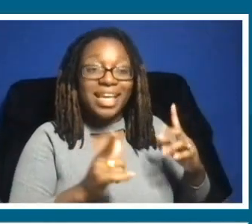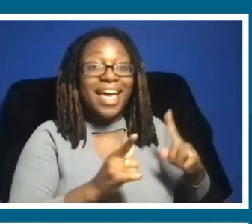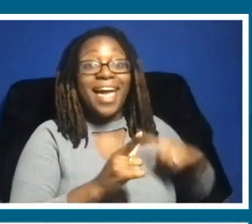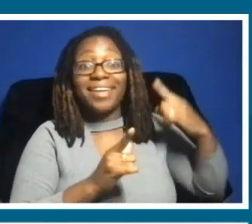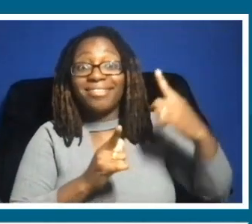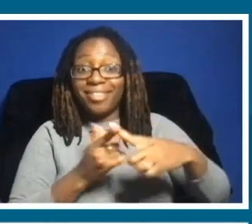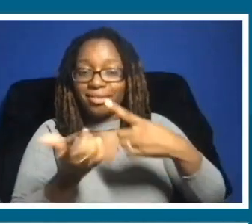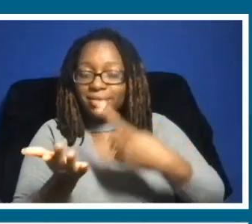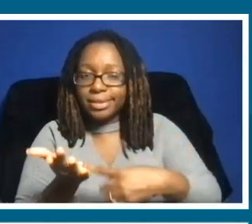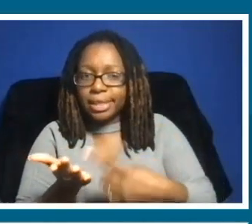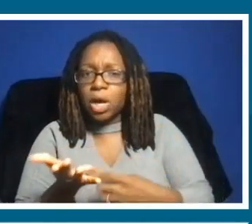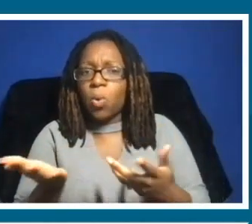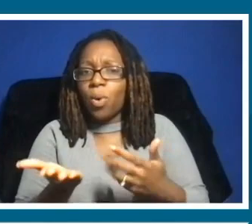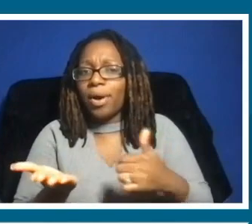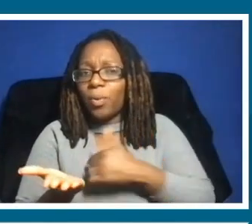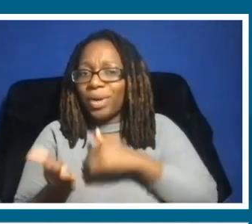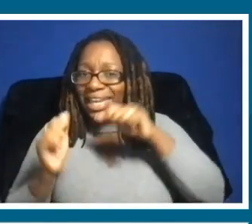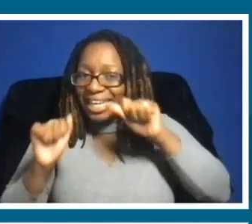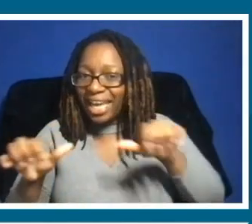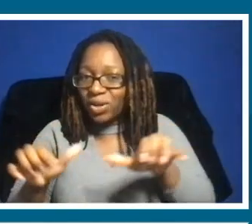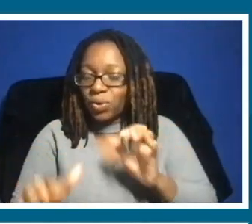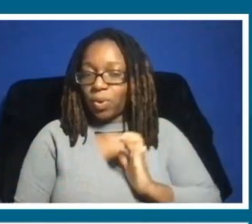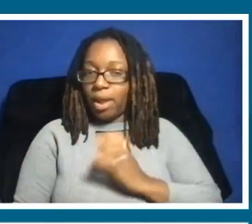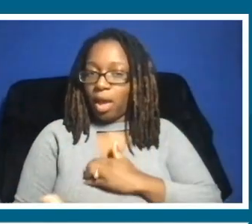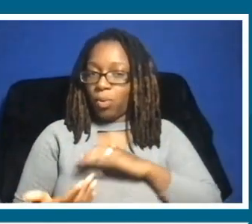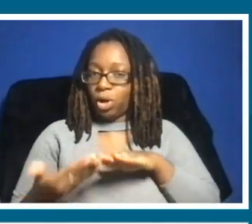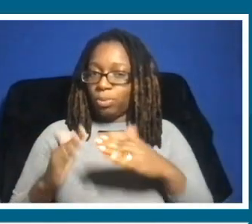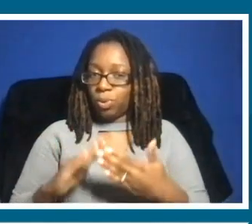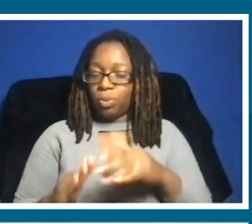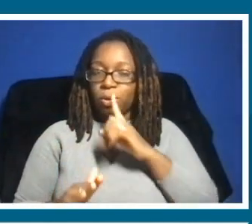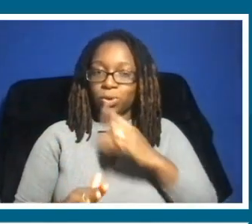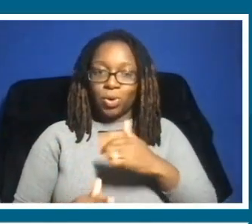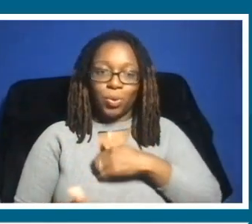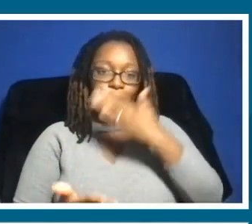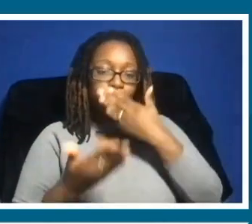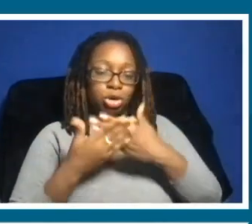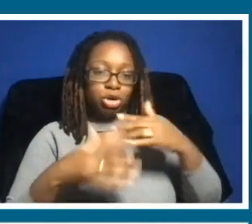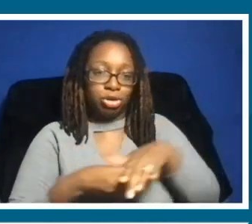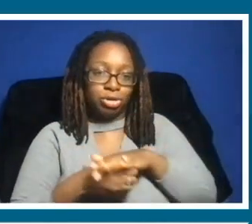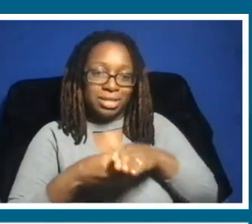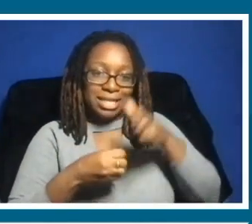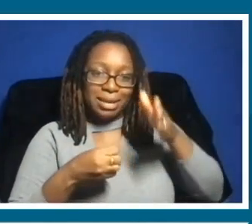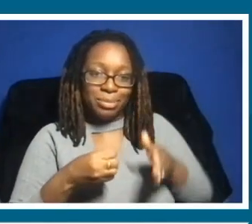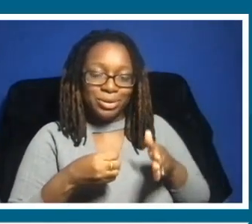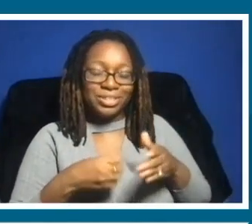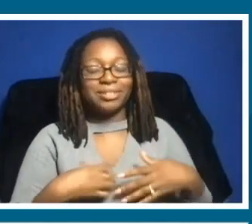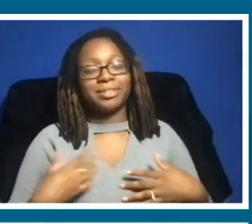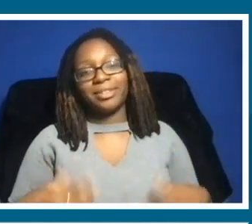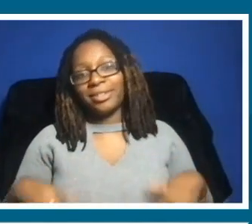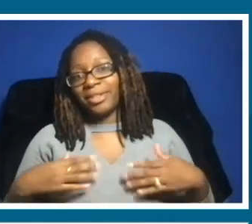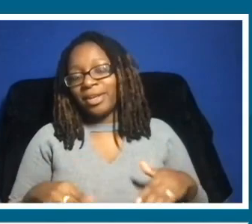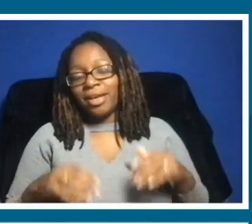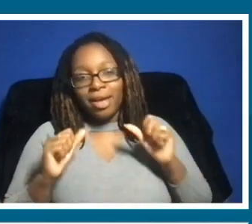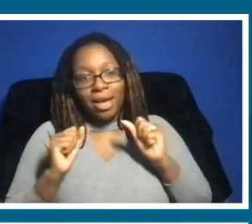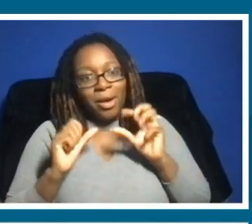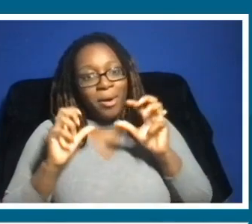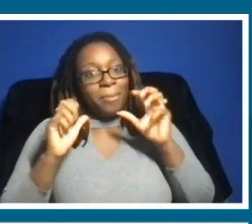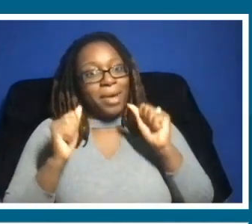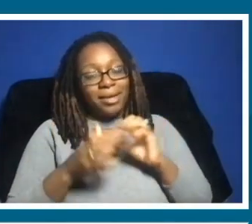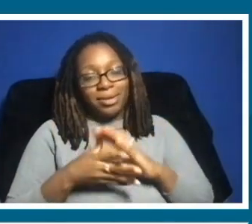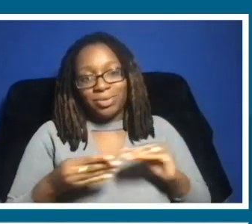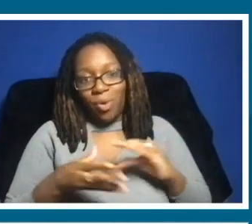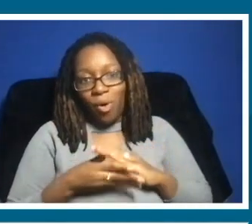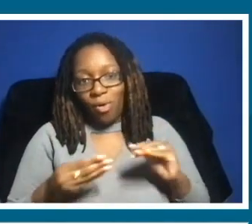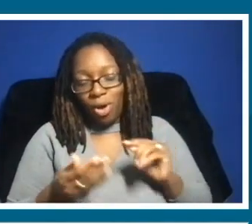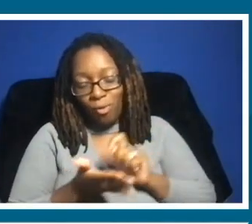community to be good neighbors. It's an incredible story. We wrote an article about it, but Megan has